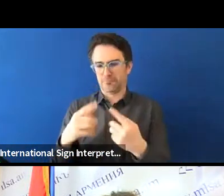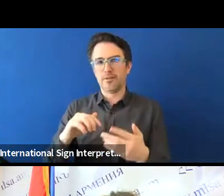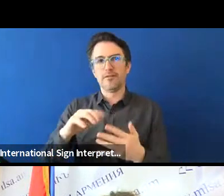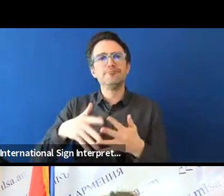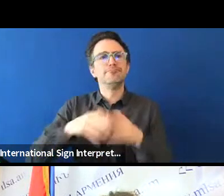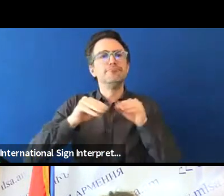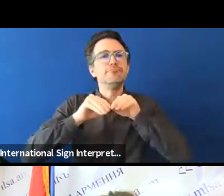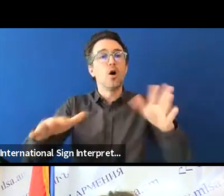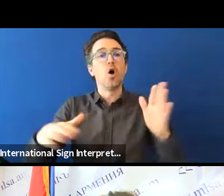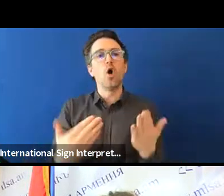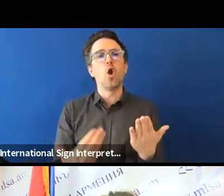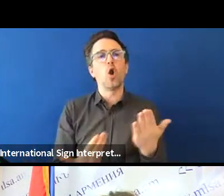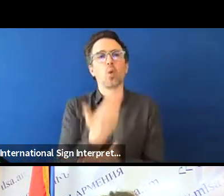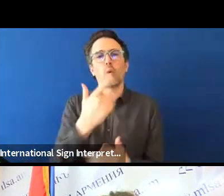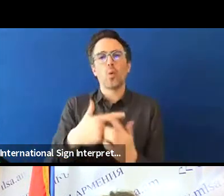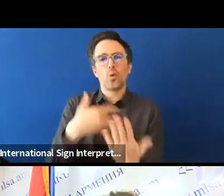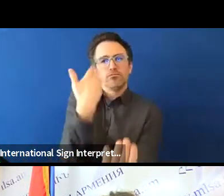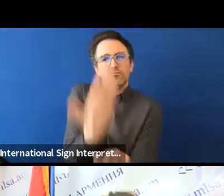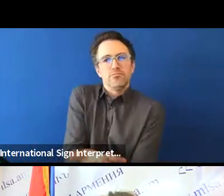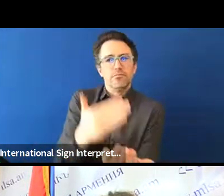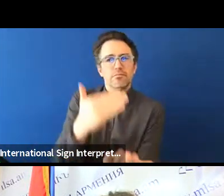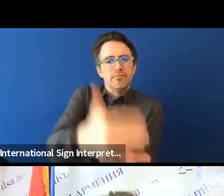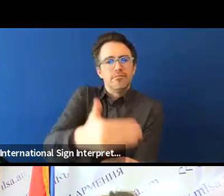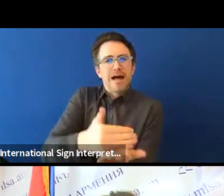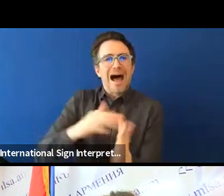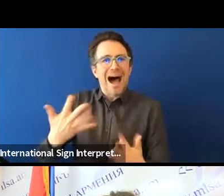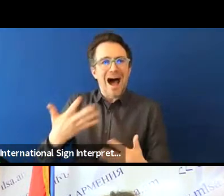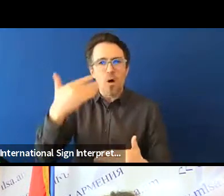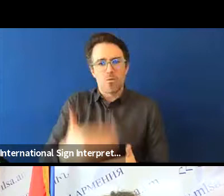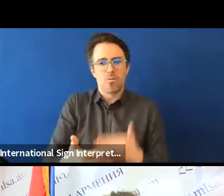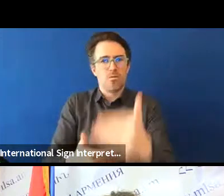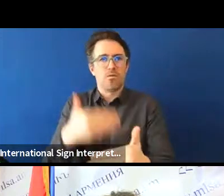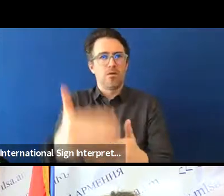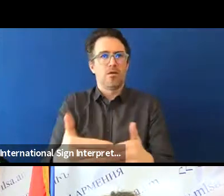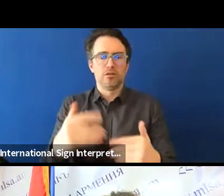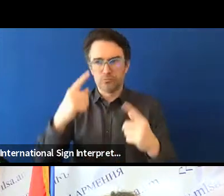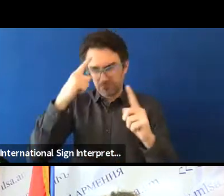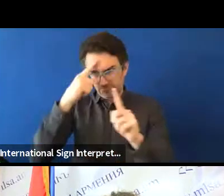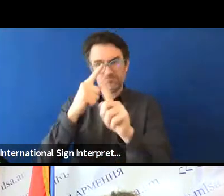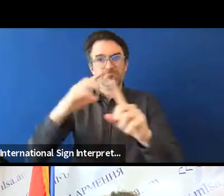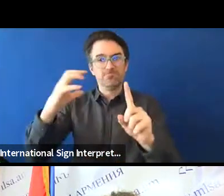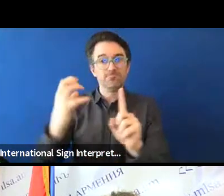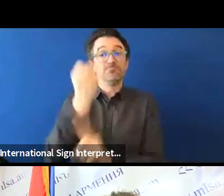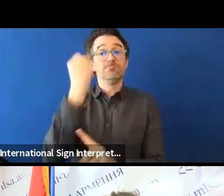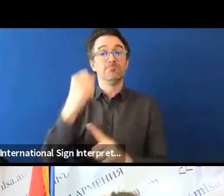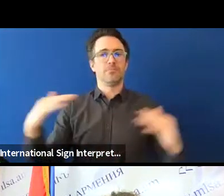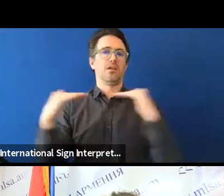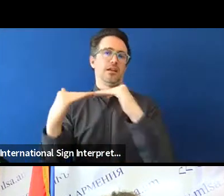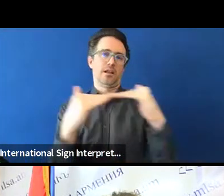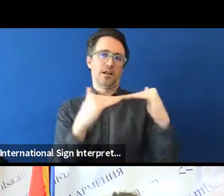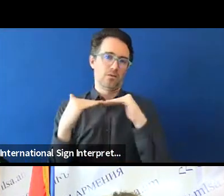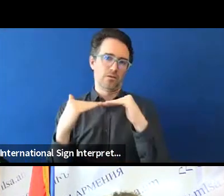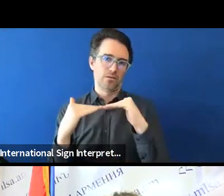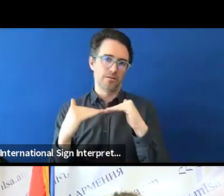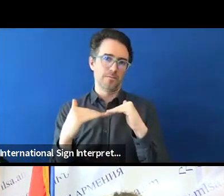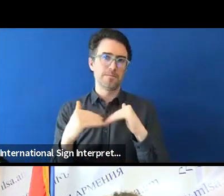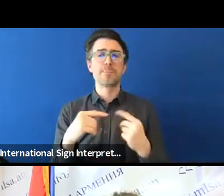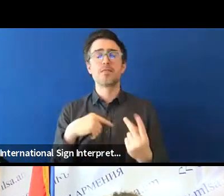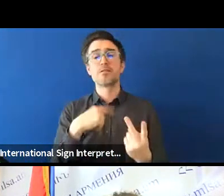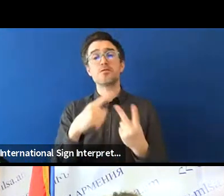about their sexual and reproductive lives, by changing norms to exercise their